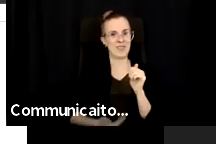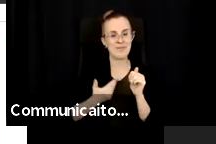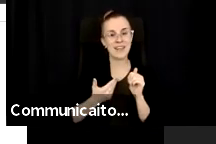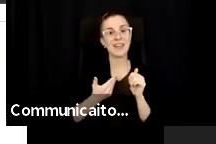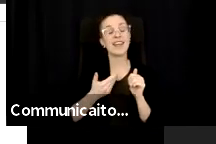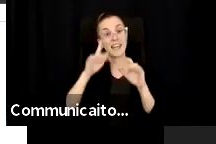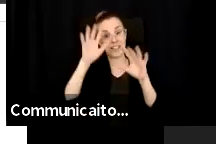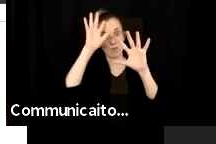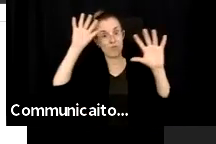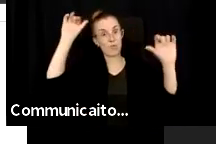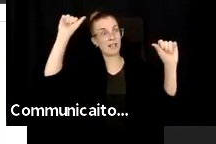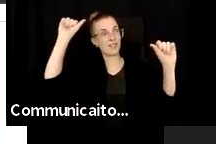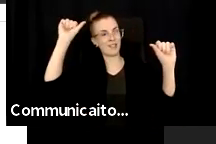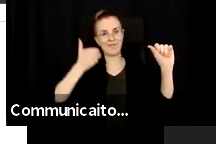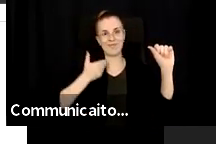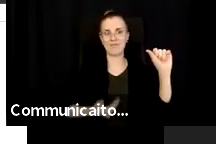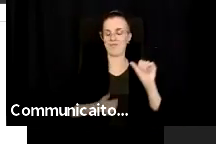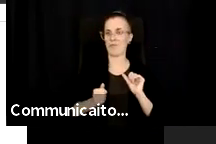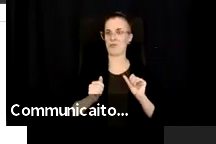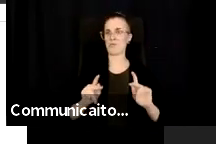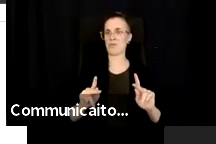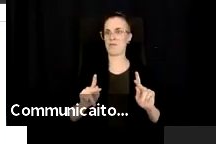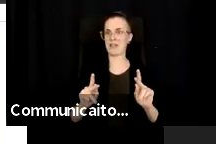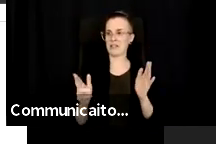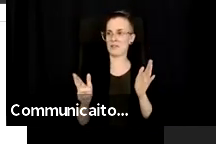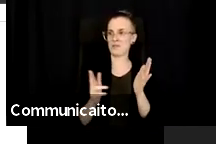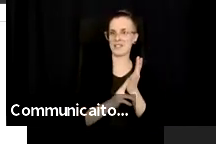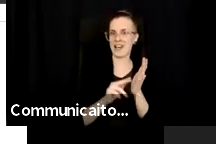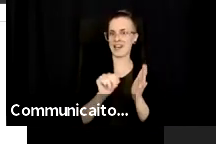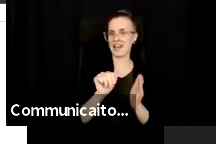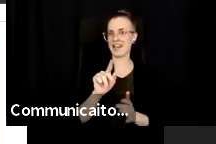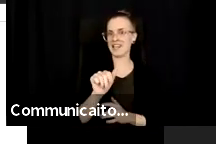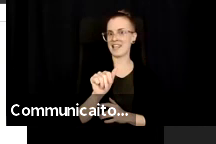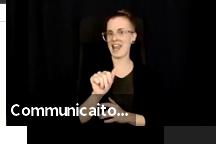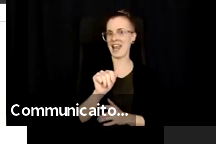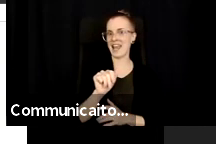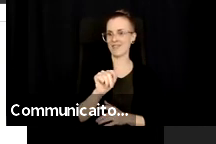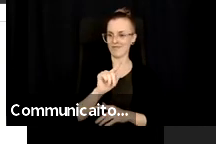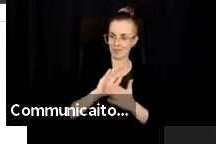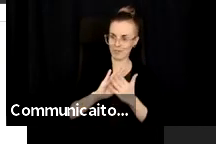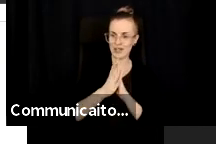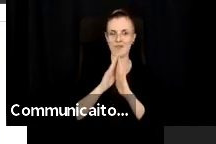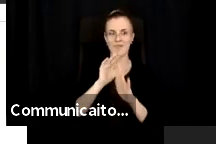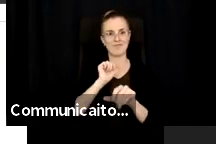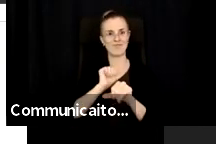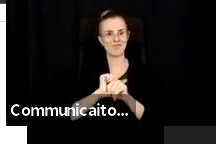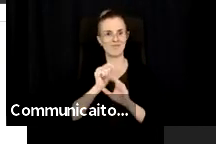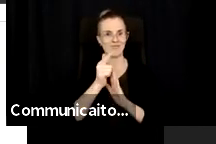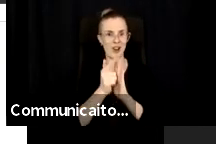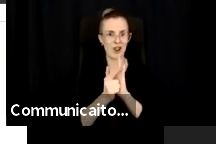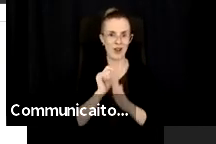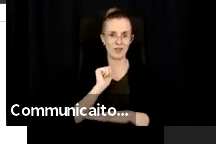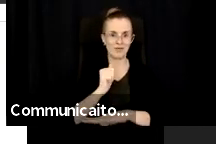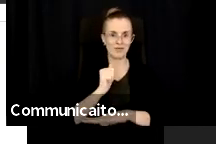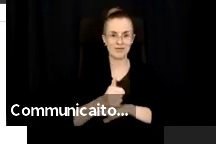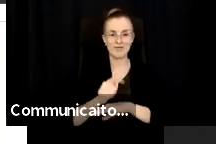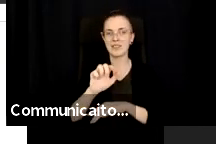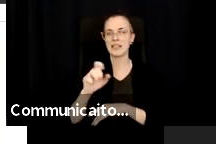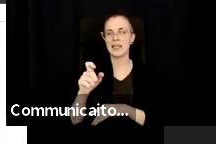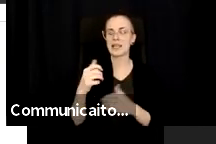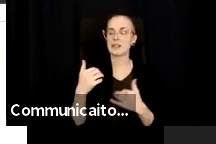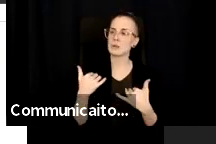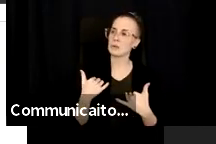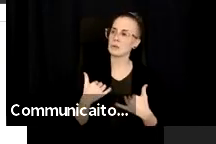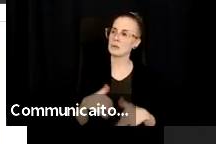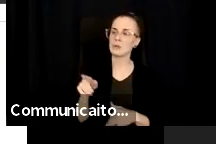sign the ADA into law. You know, Lex has made a huge impact on our nation's disability communities. By gracious